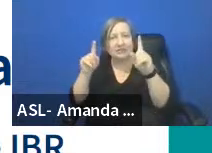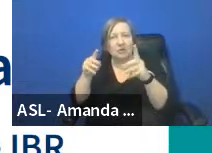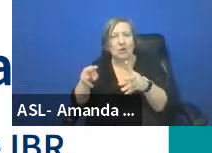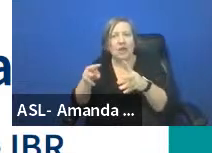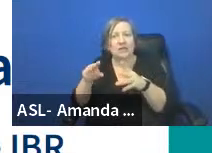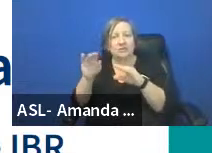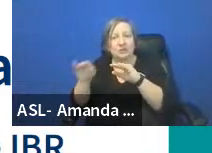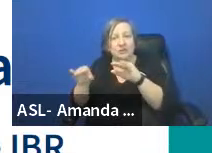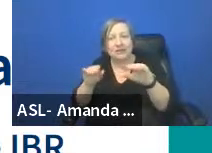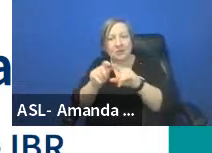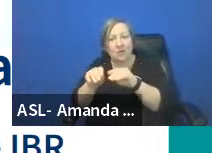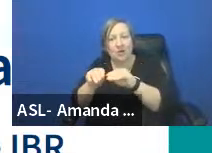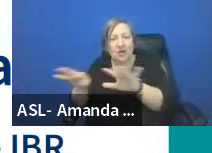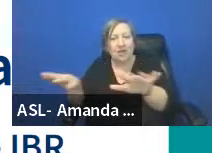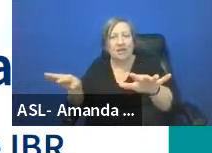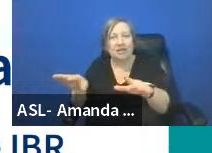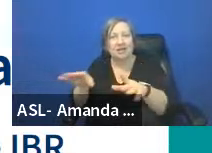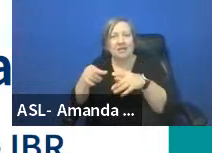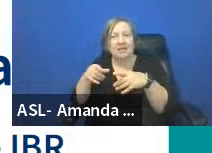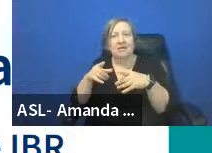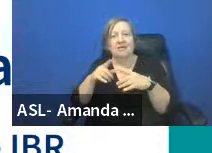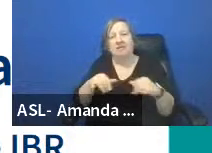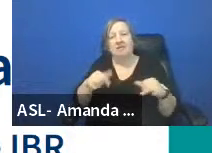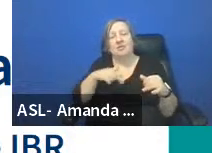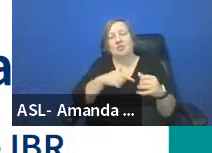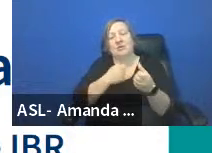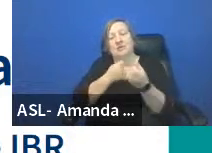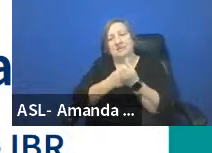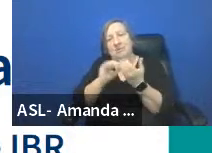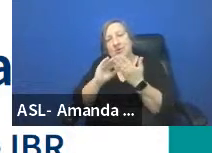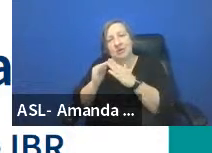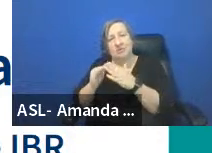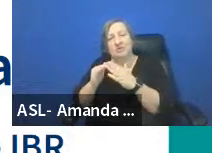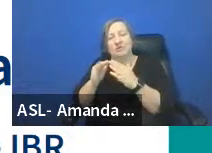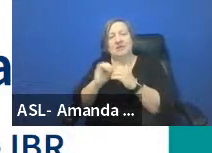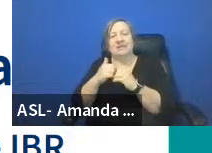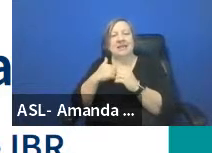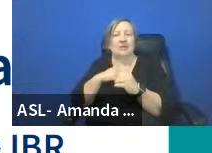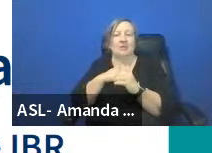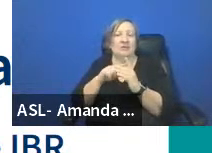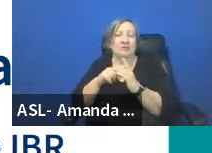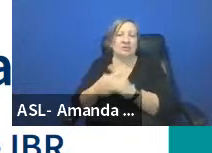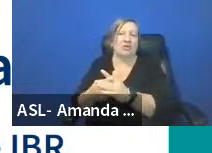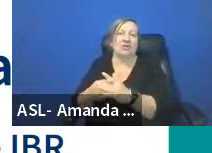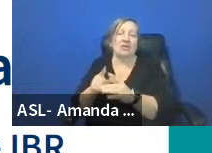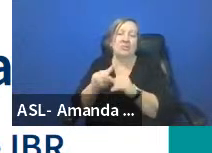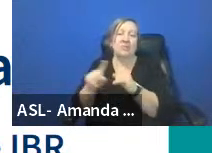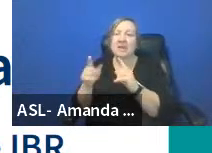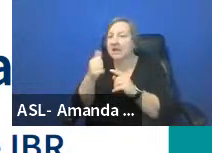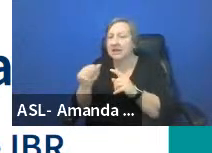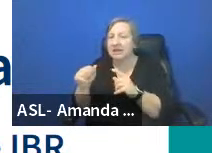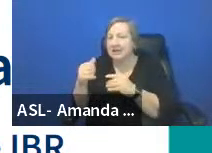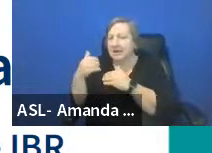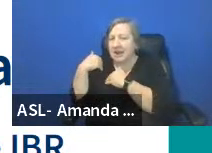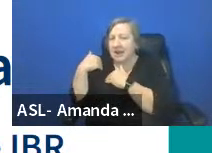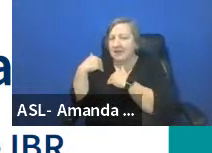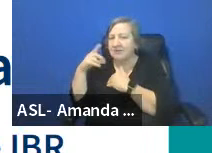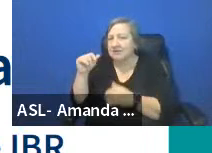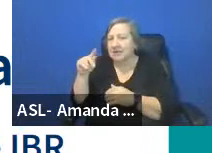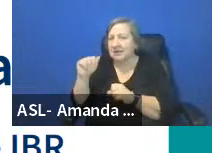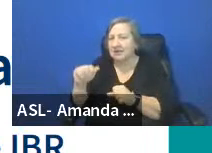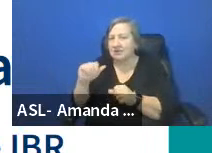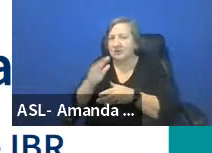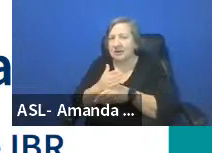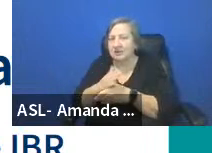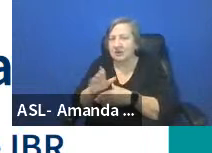word out, as it were, while we're also supporting our community, which is how we kick this off. But anyway, any accountability data you can